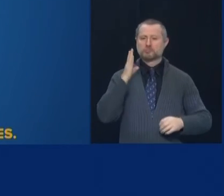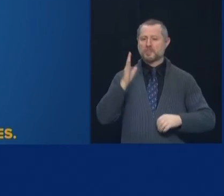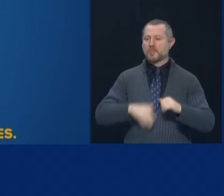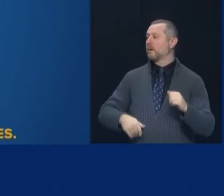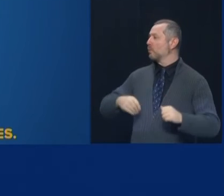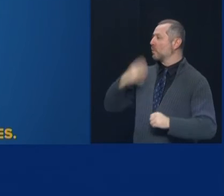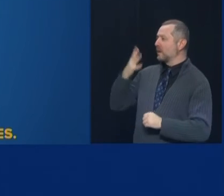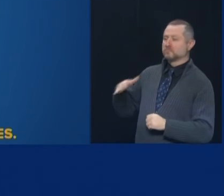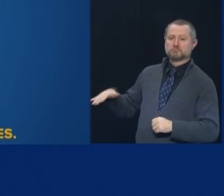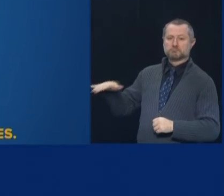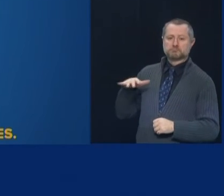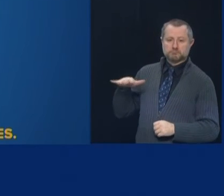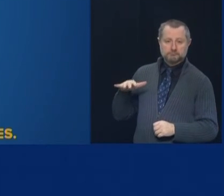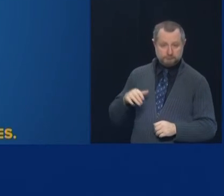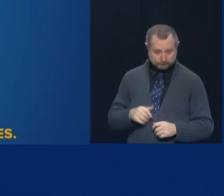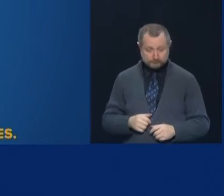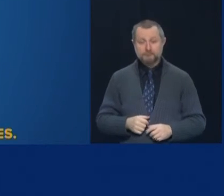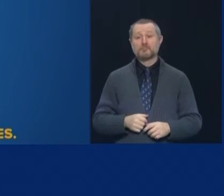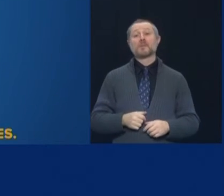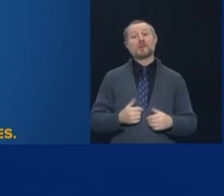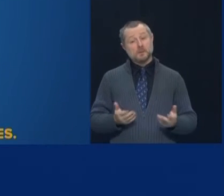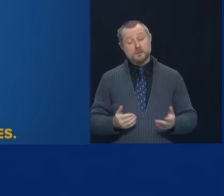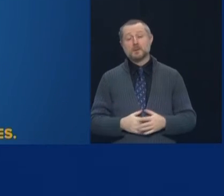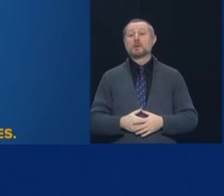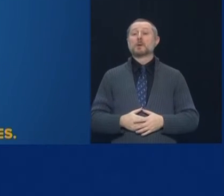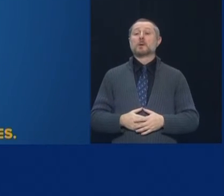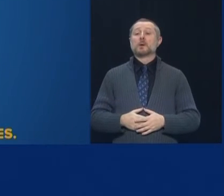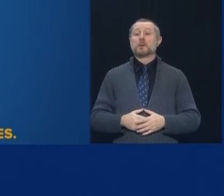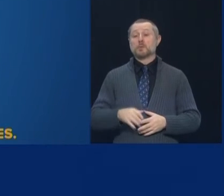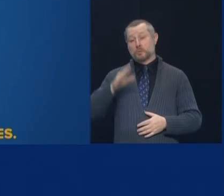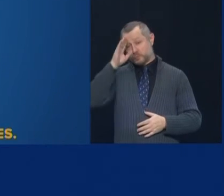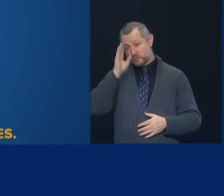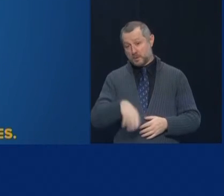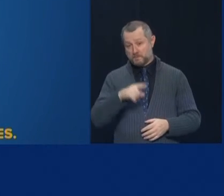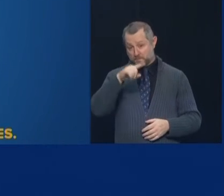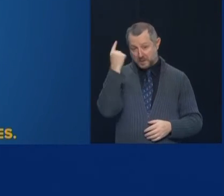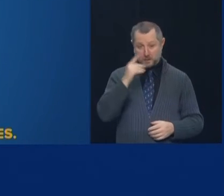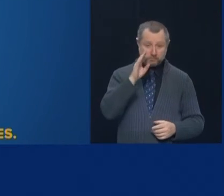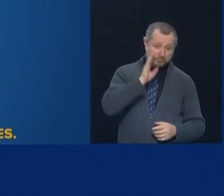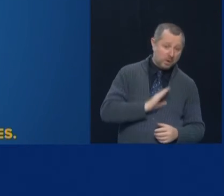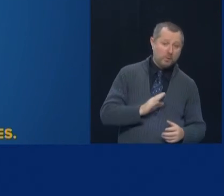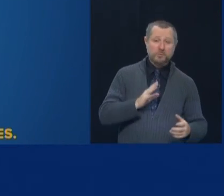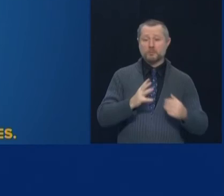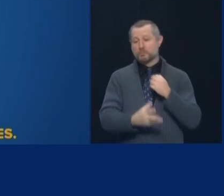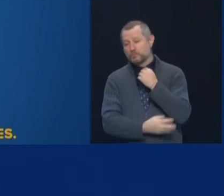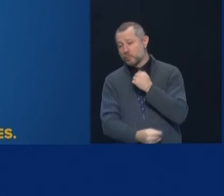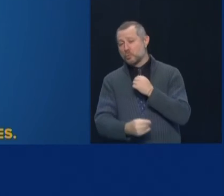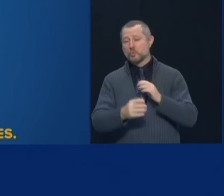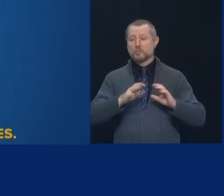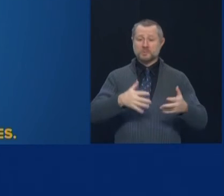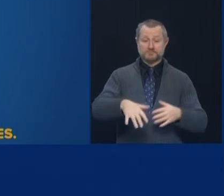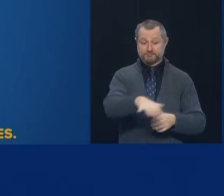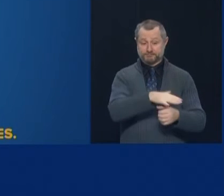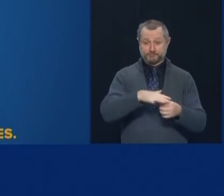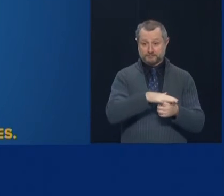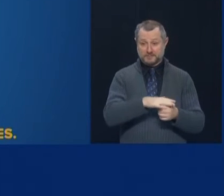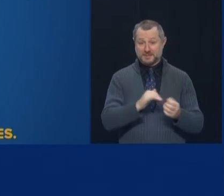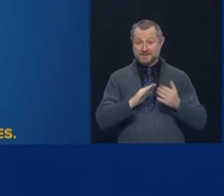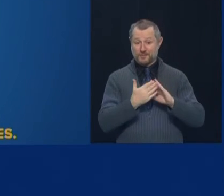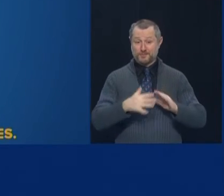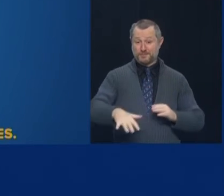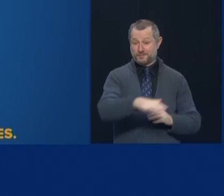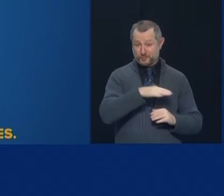COVID virus. And we know the Black, brown, and poor community made